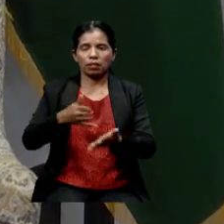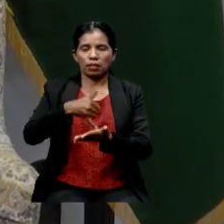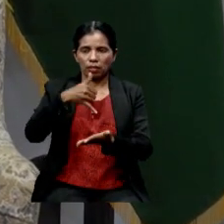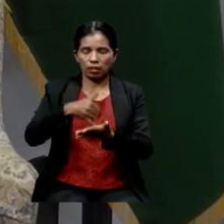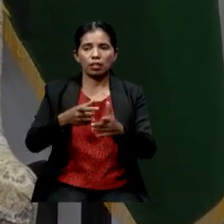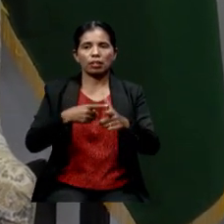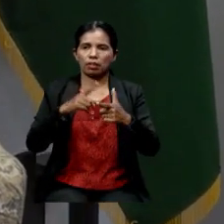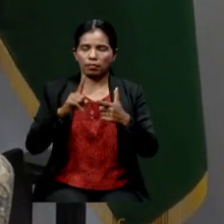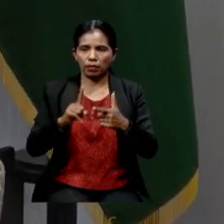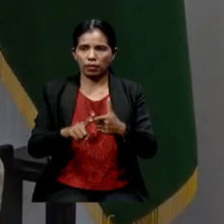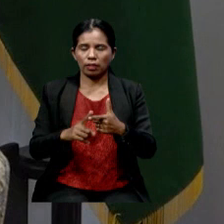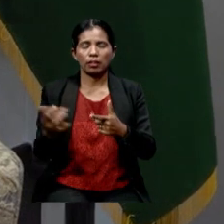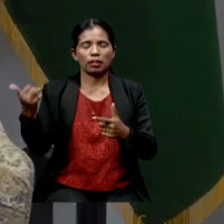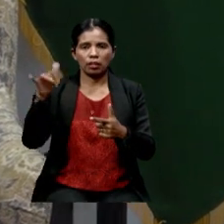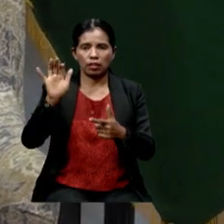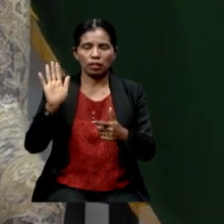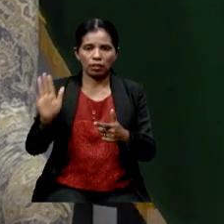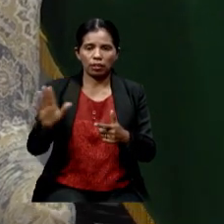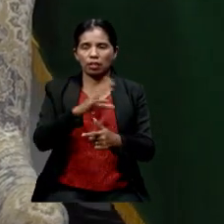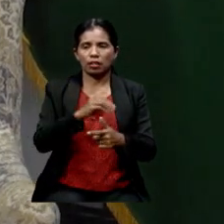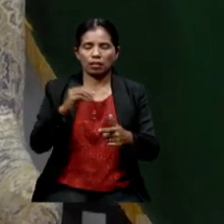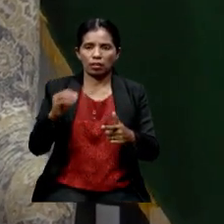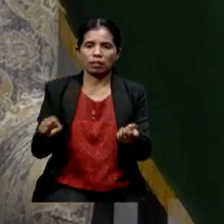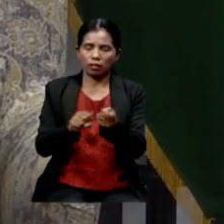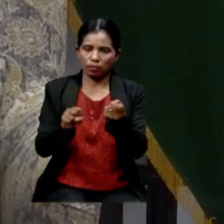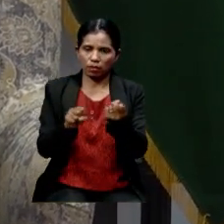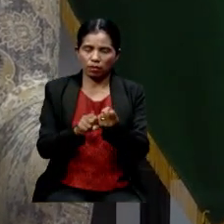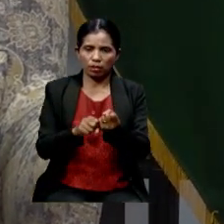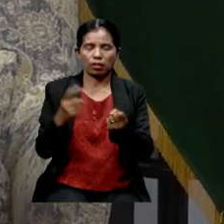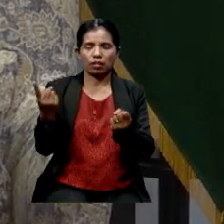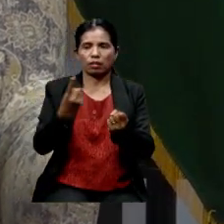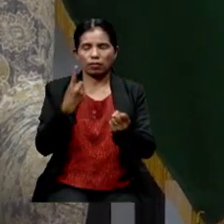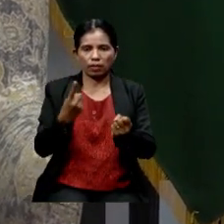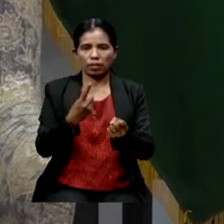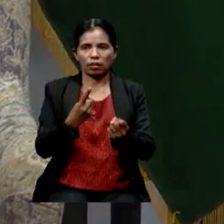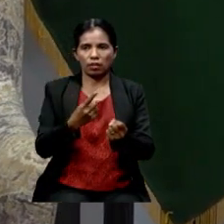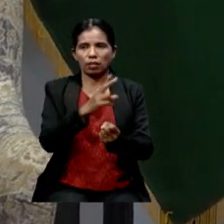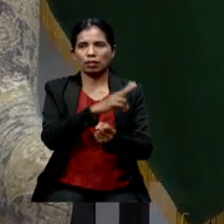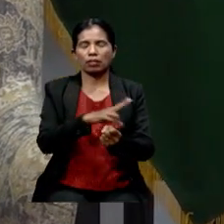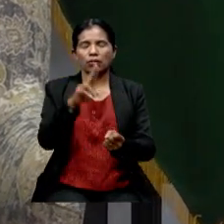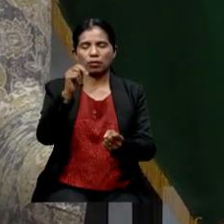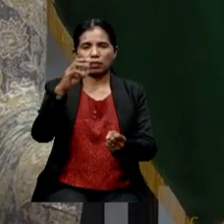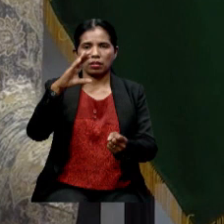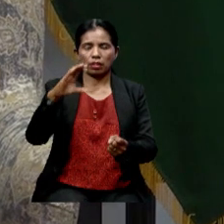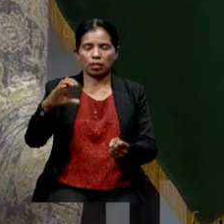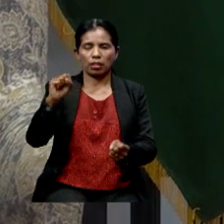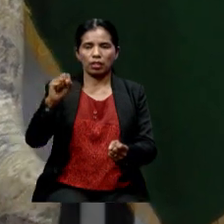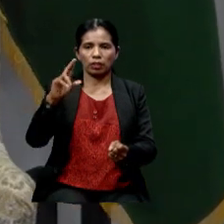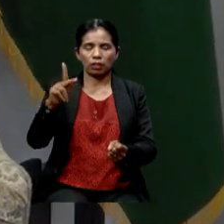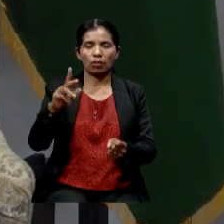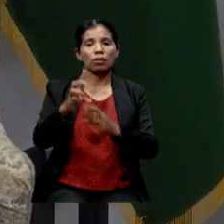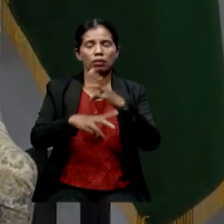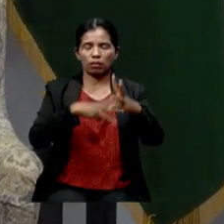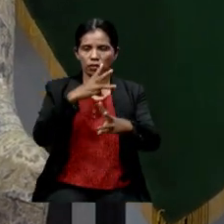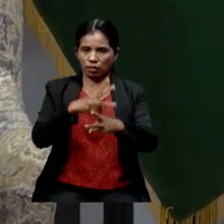he also nominated Nahdlatul Ulama and Muhammadiyah for UNESCO Award. And